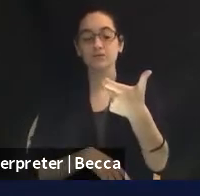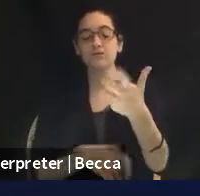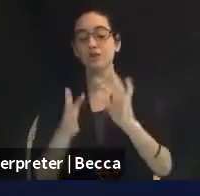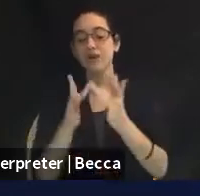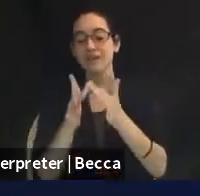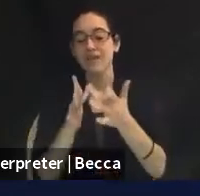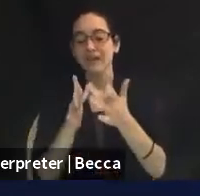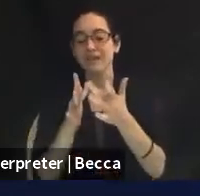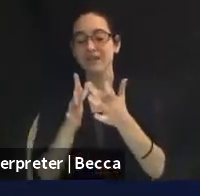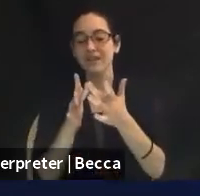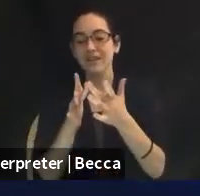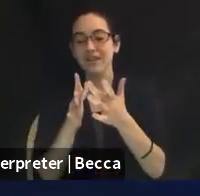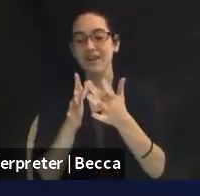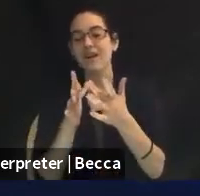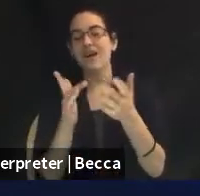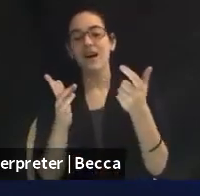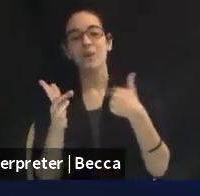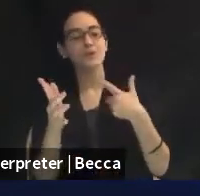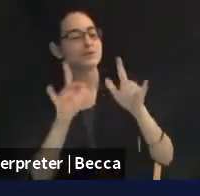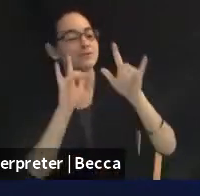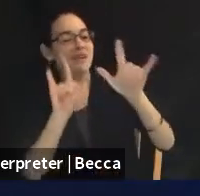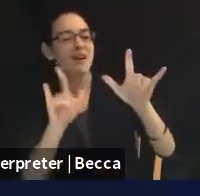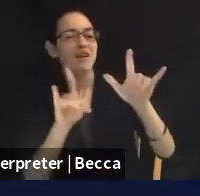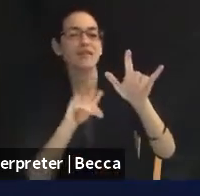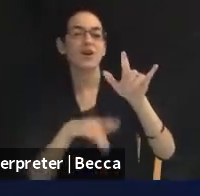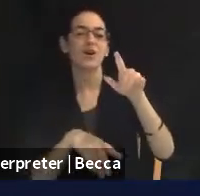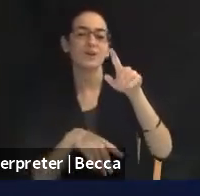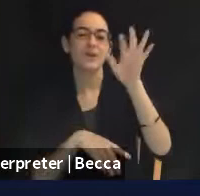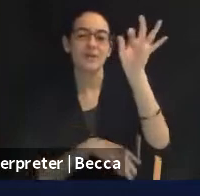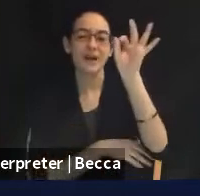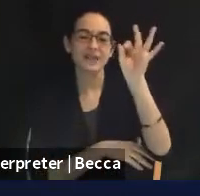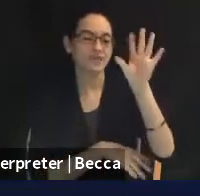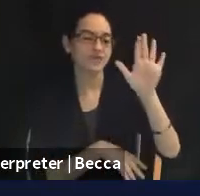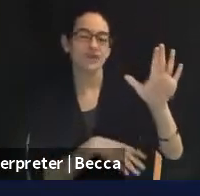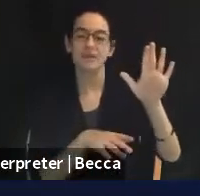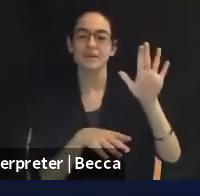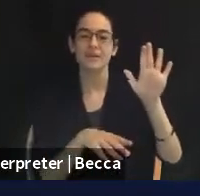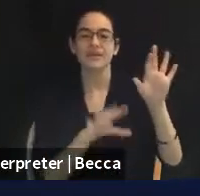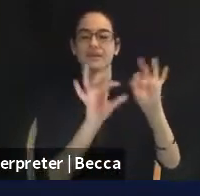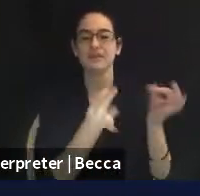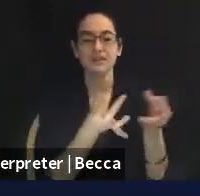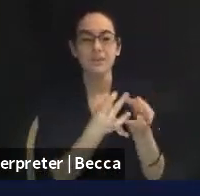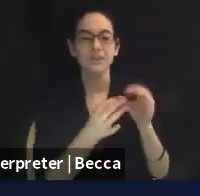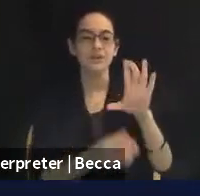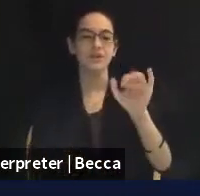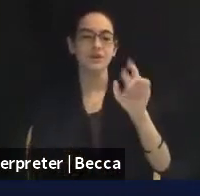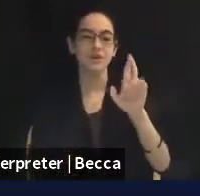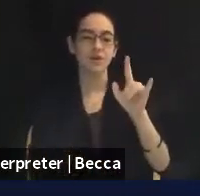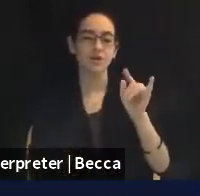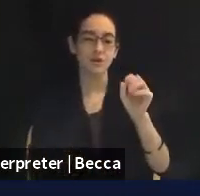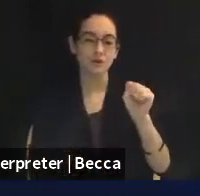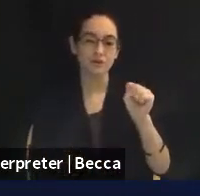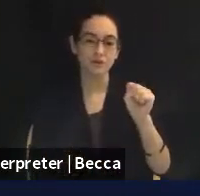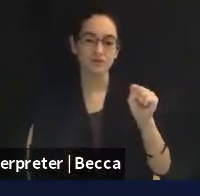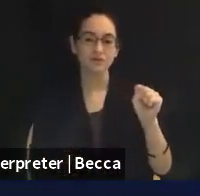just send some love to our pastor, Carlos, and his family? Can you just give it up for them and Carlos sharing?